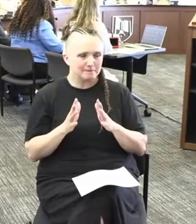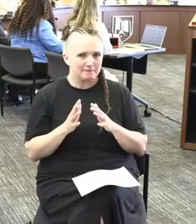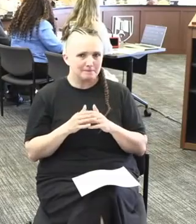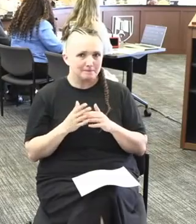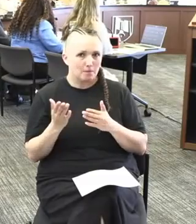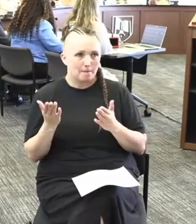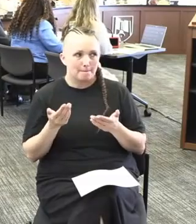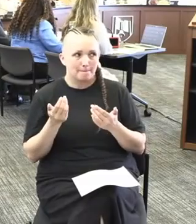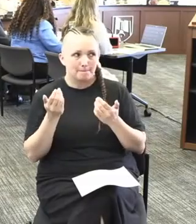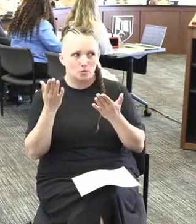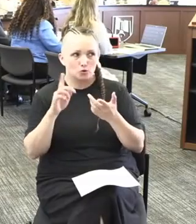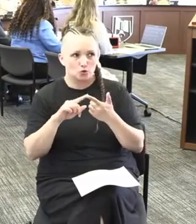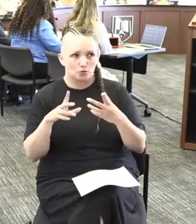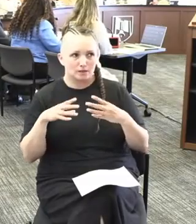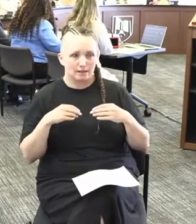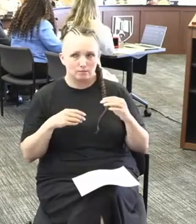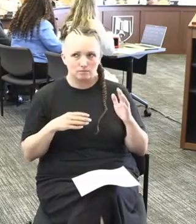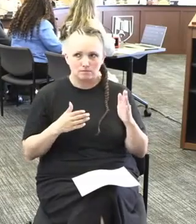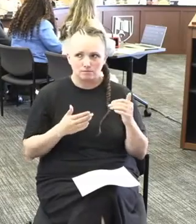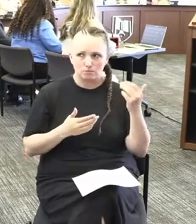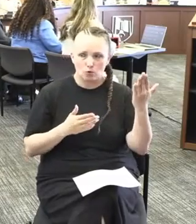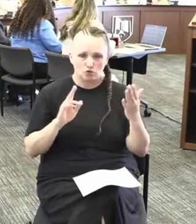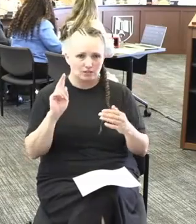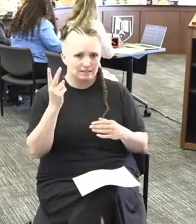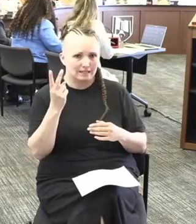Motion to accept this. So moved. Second.